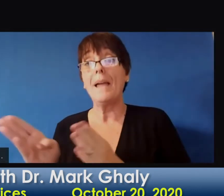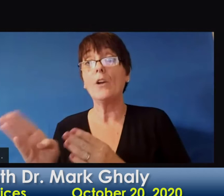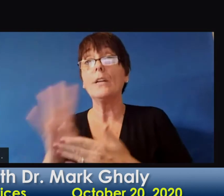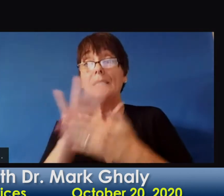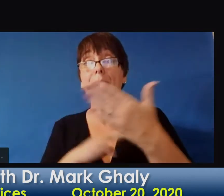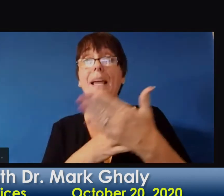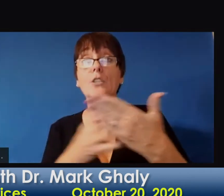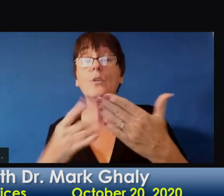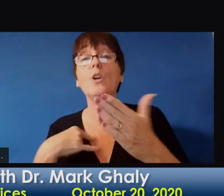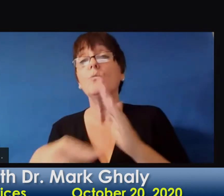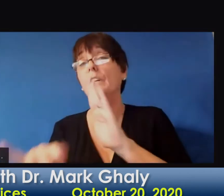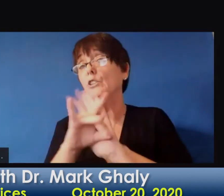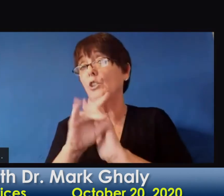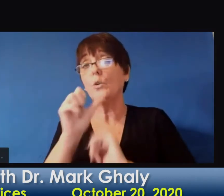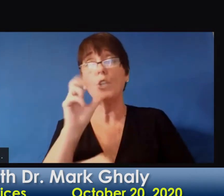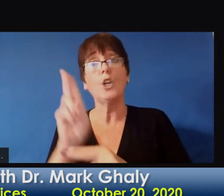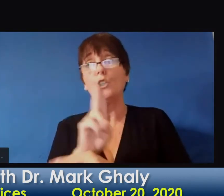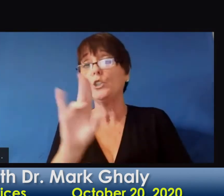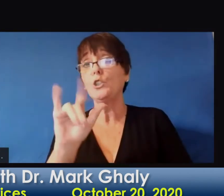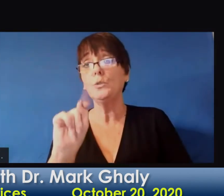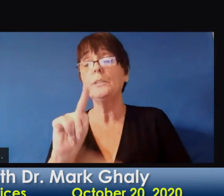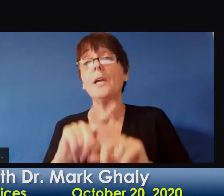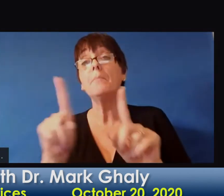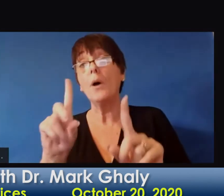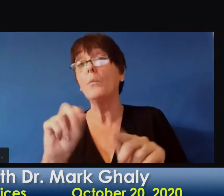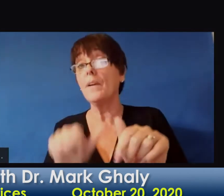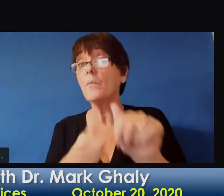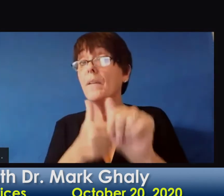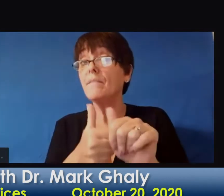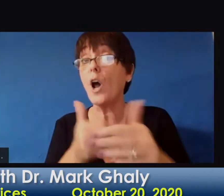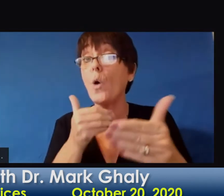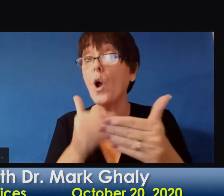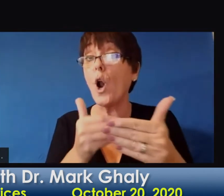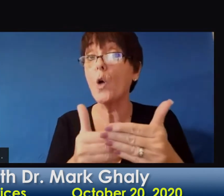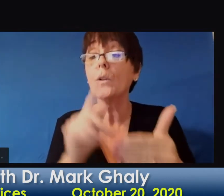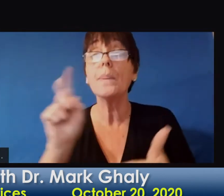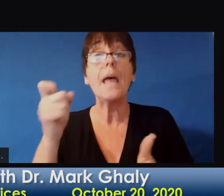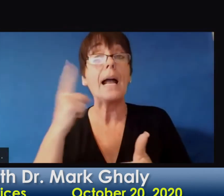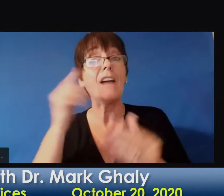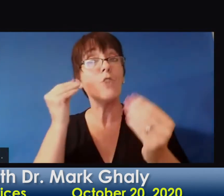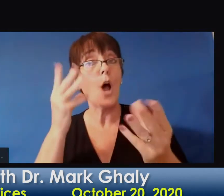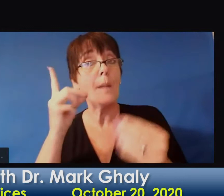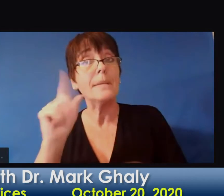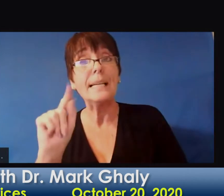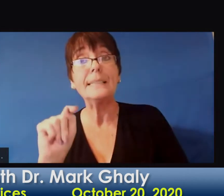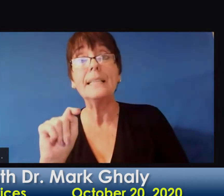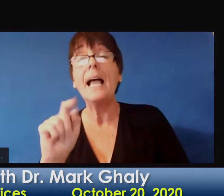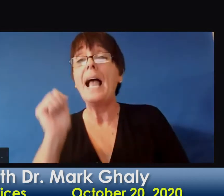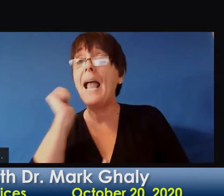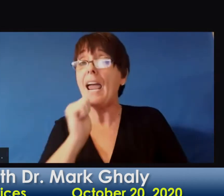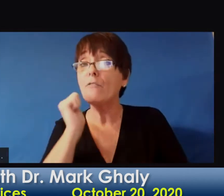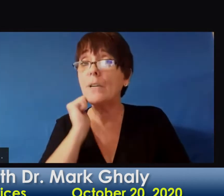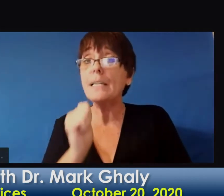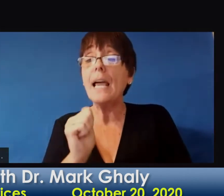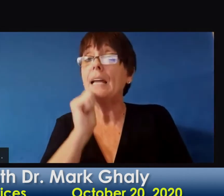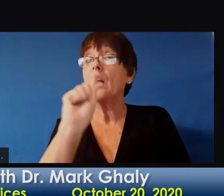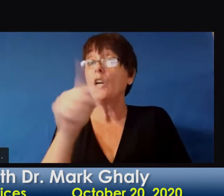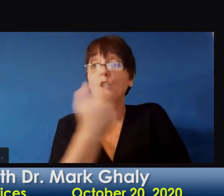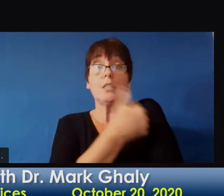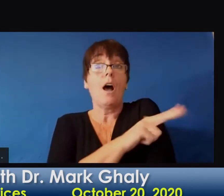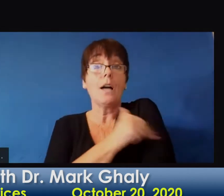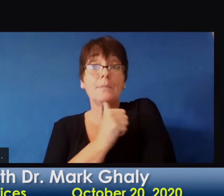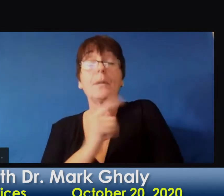We chose not to use it, although we follow it closely. The governor updates it every single day, not just hospital